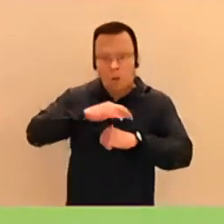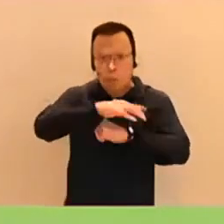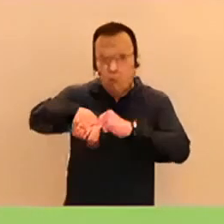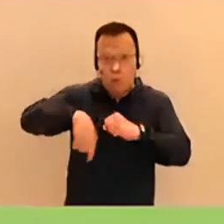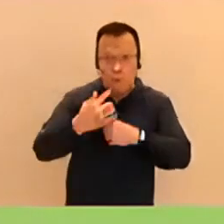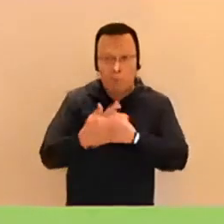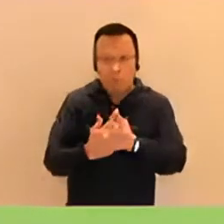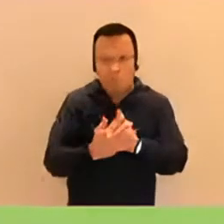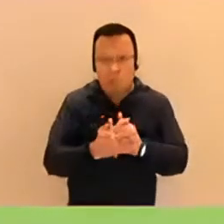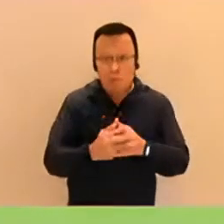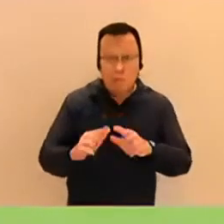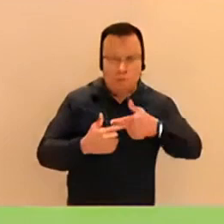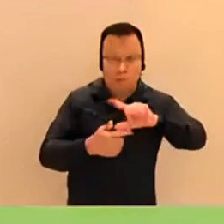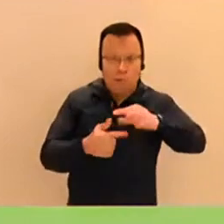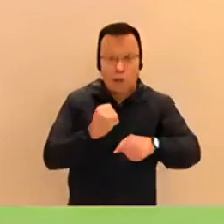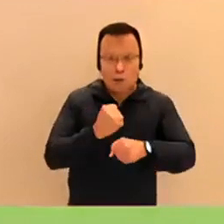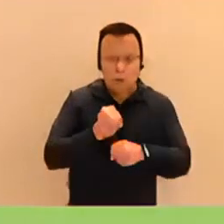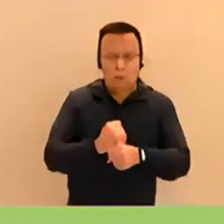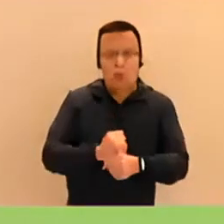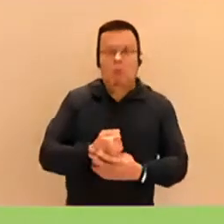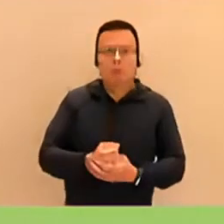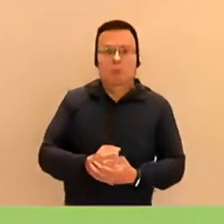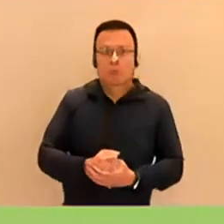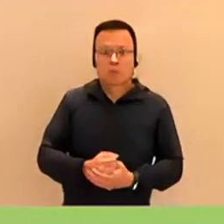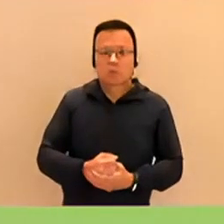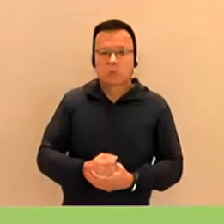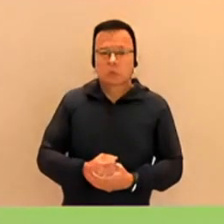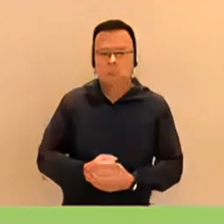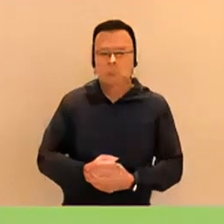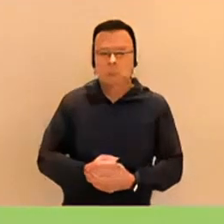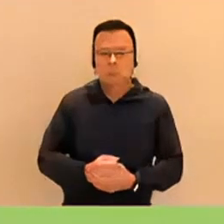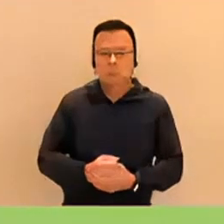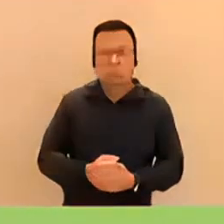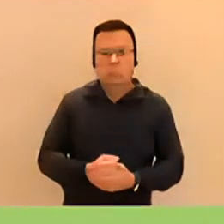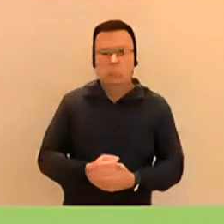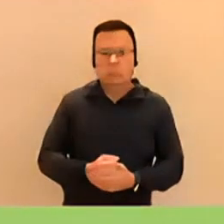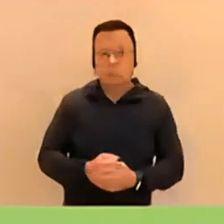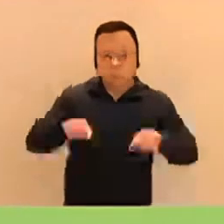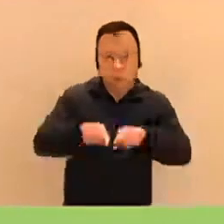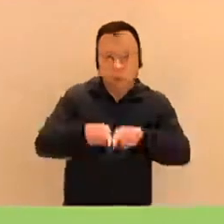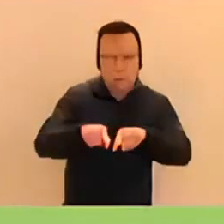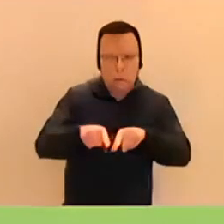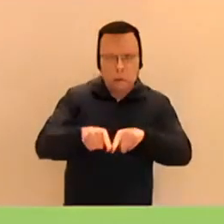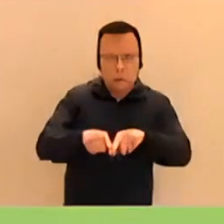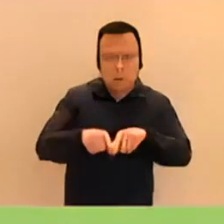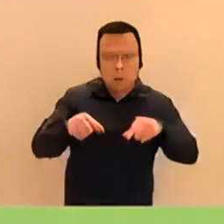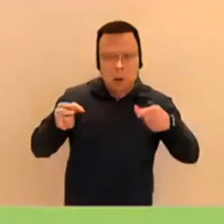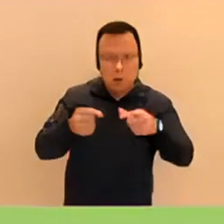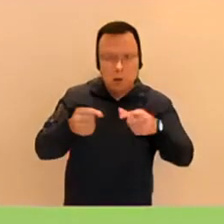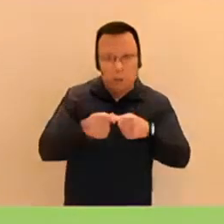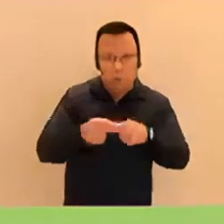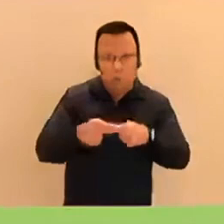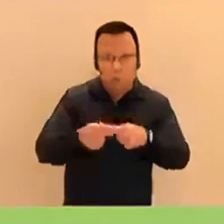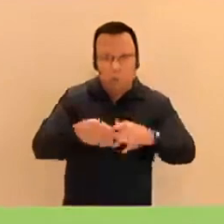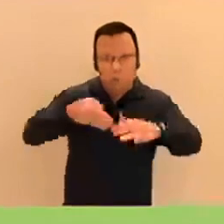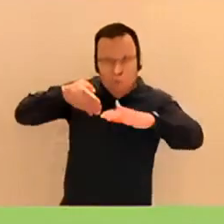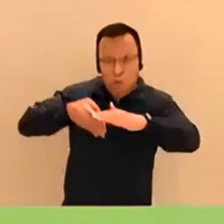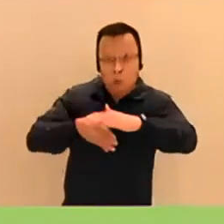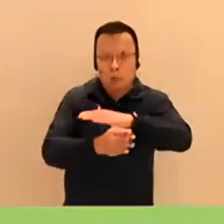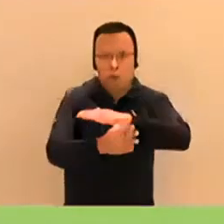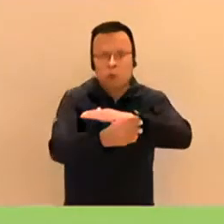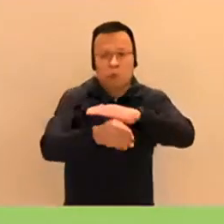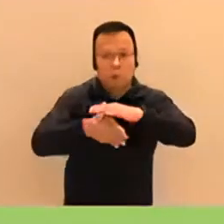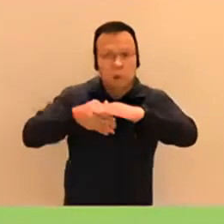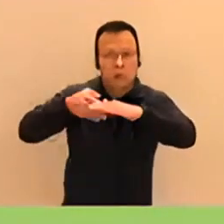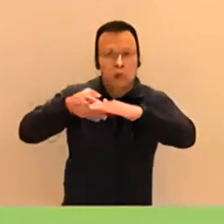Now, extensive common utility tunnels will be constructed to house various underground utilities. Now,